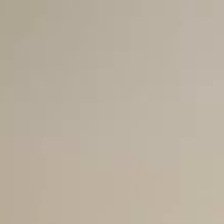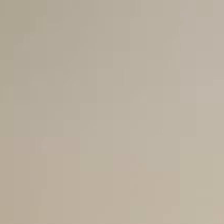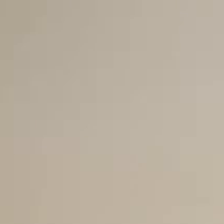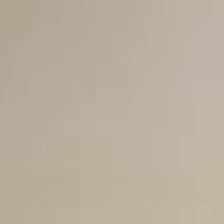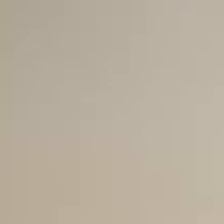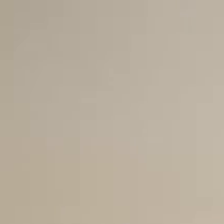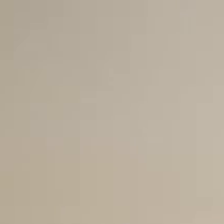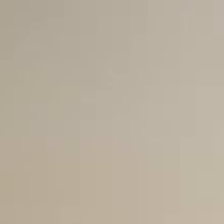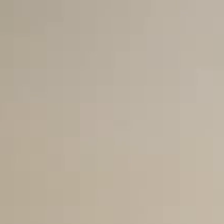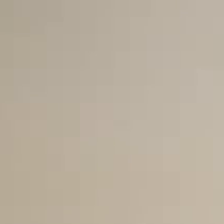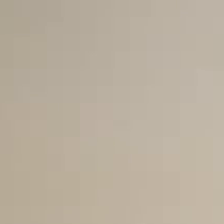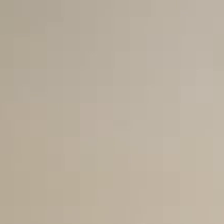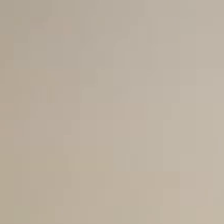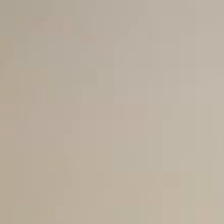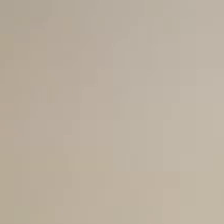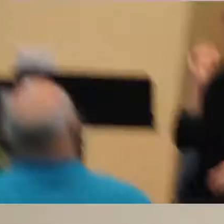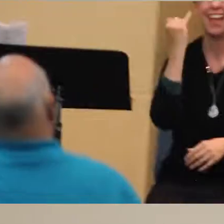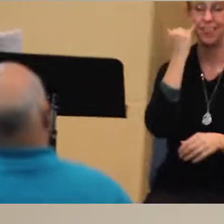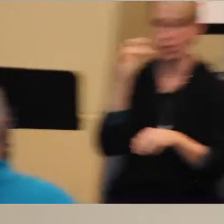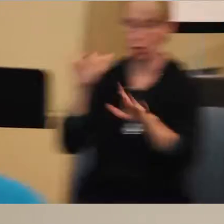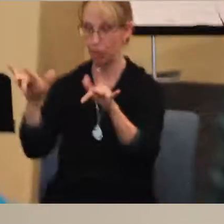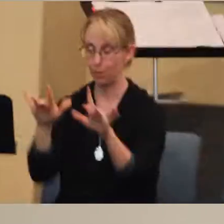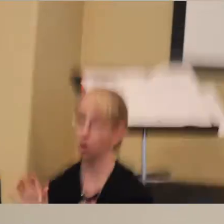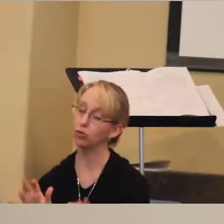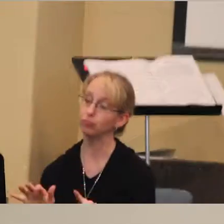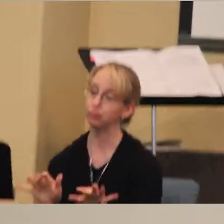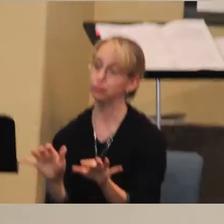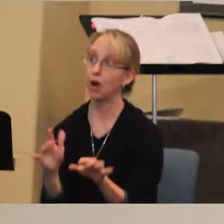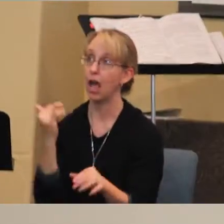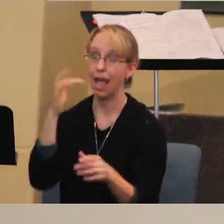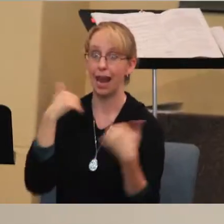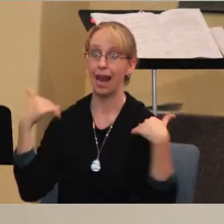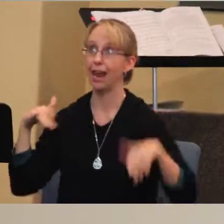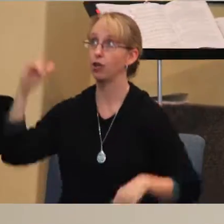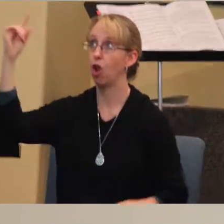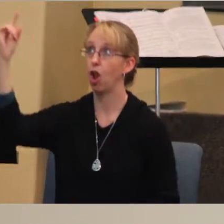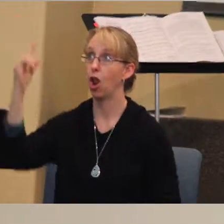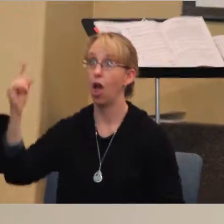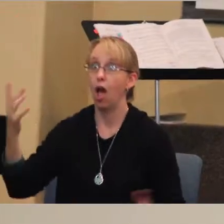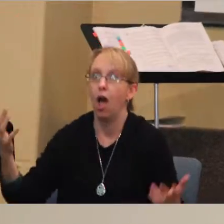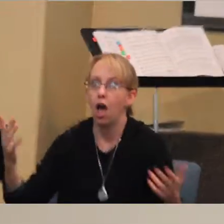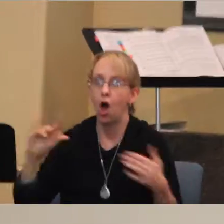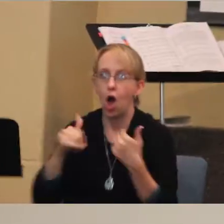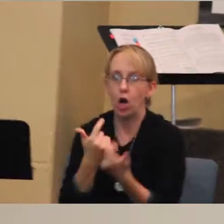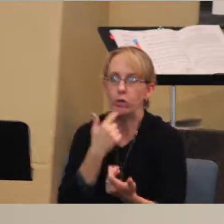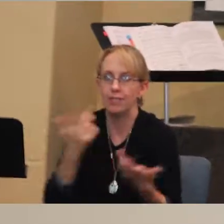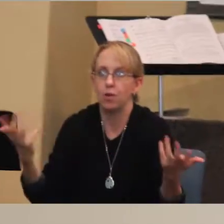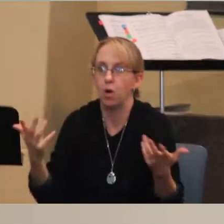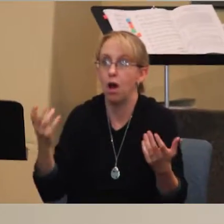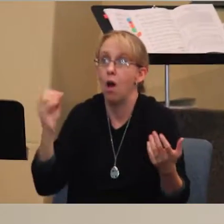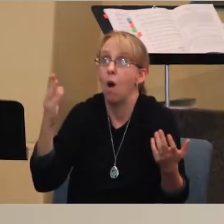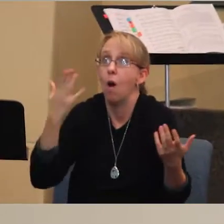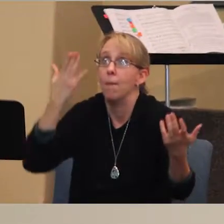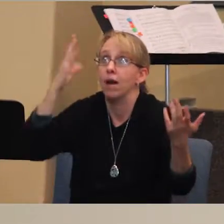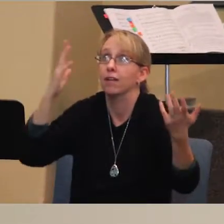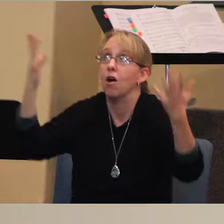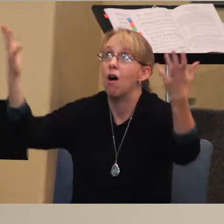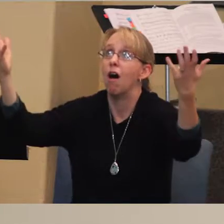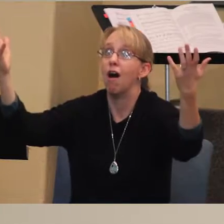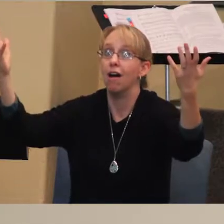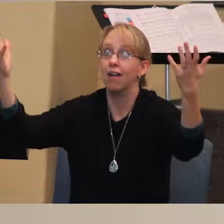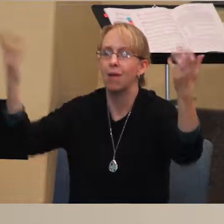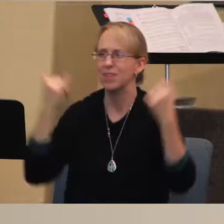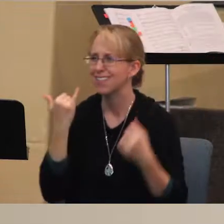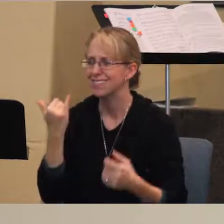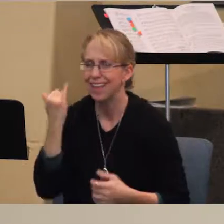appears to you, and you go, basically, oh my God, that's really all you could do. Because if something like that were to happen,